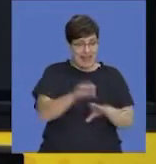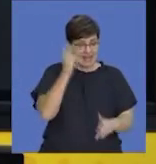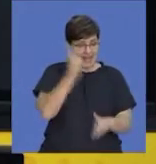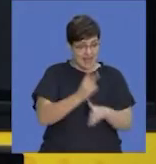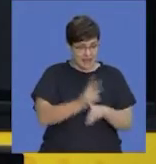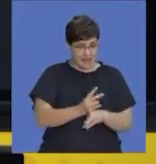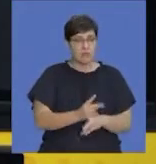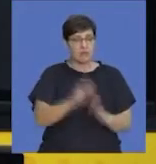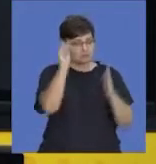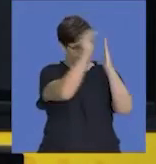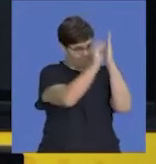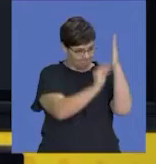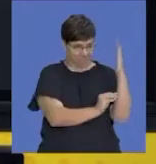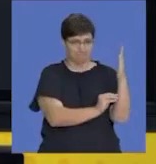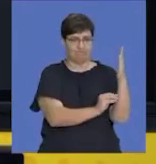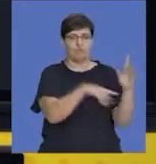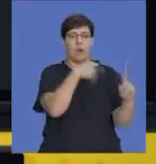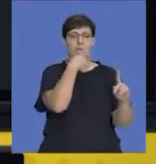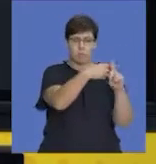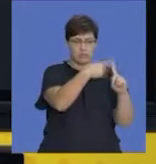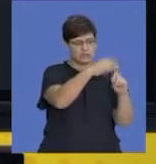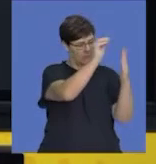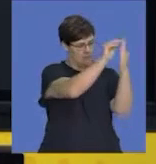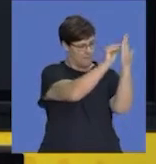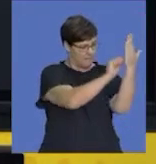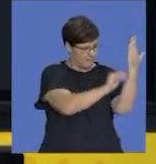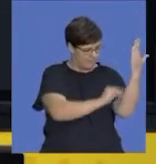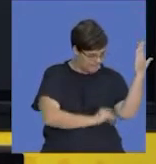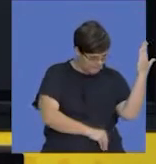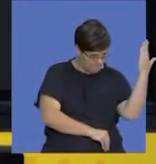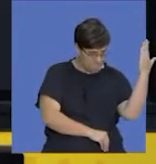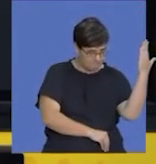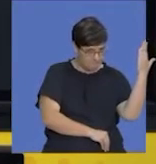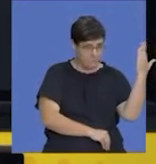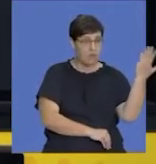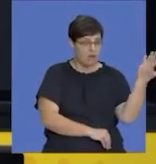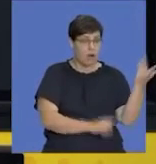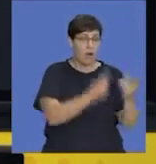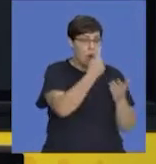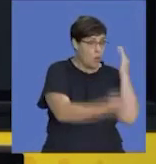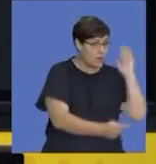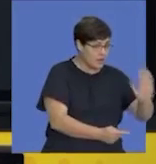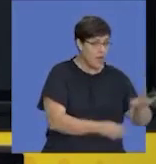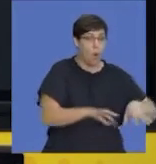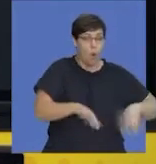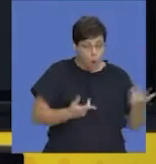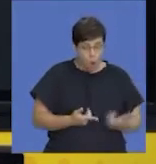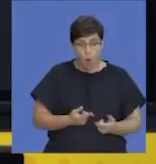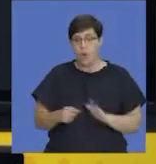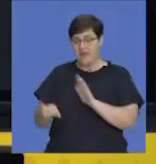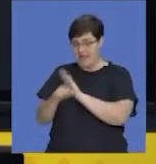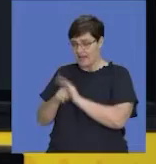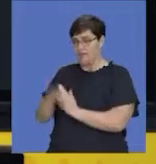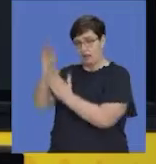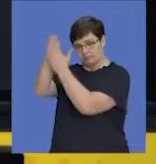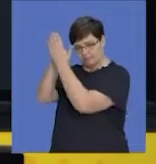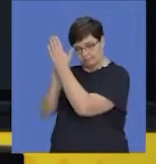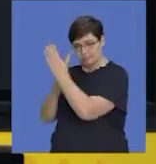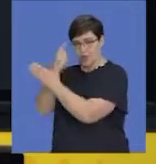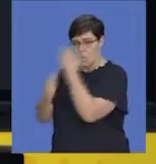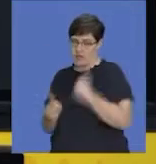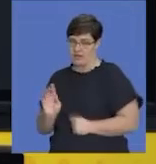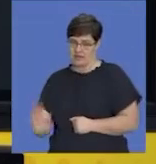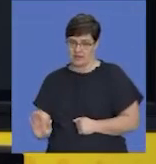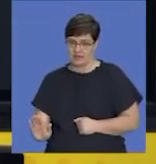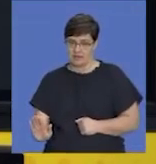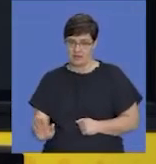to include all the points either for the topic only or against the topic only. So you can't fall